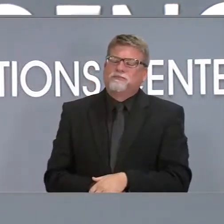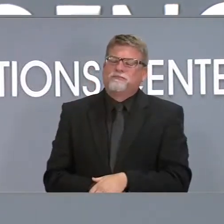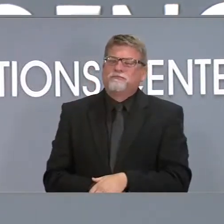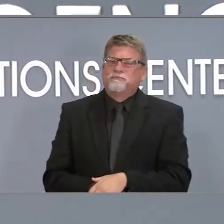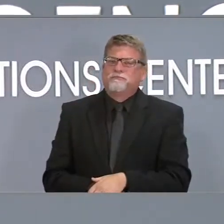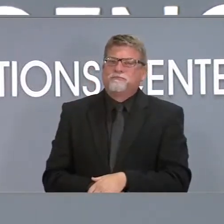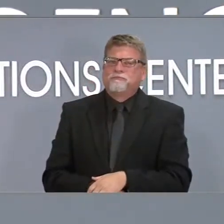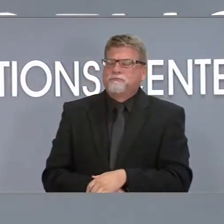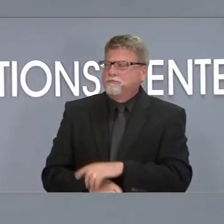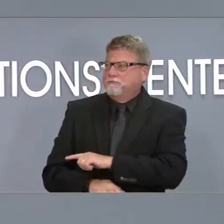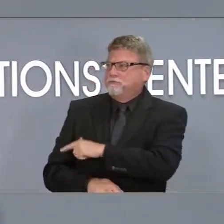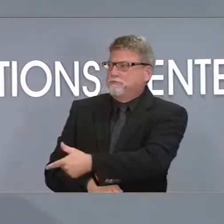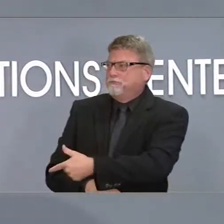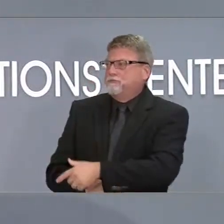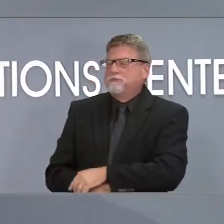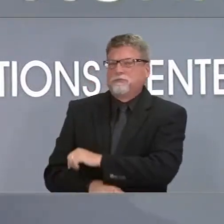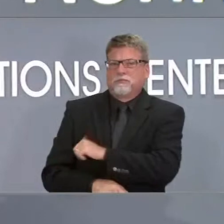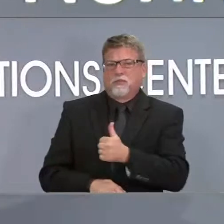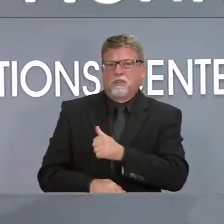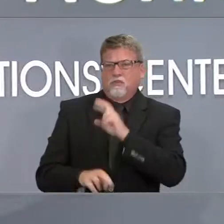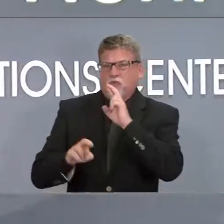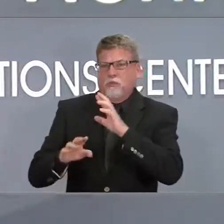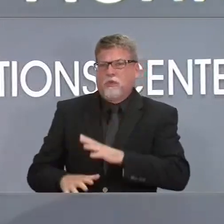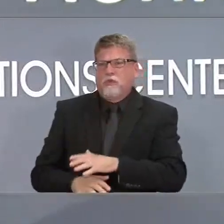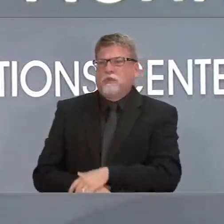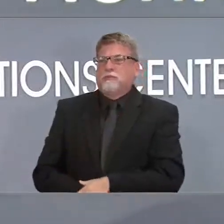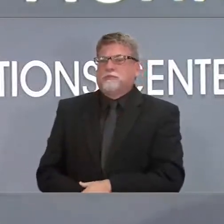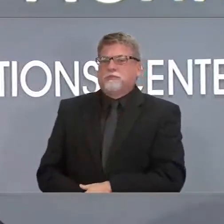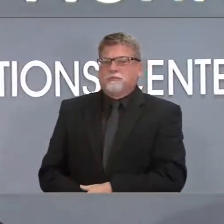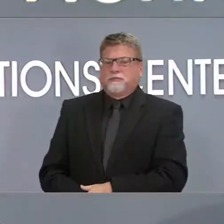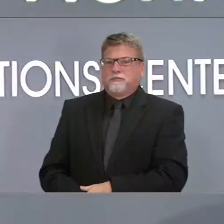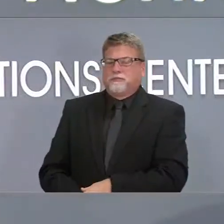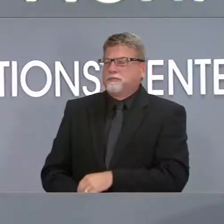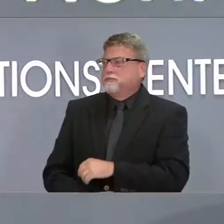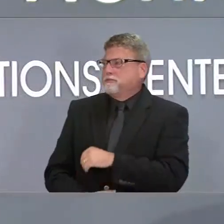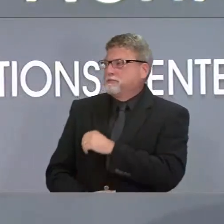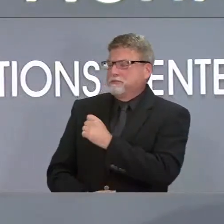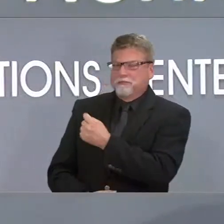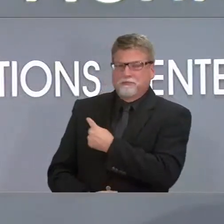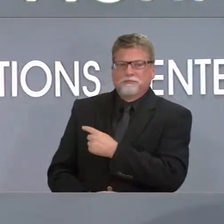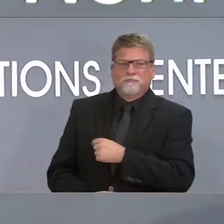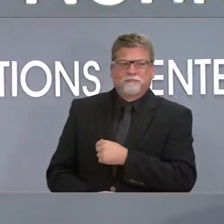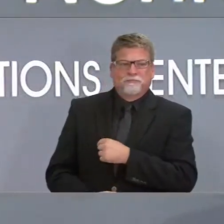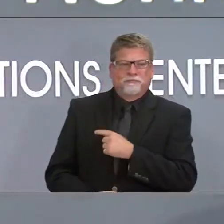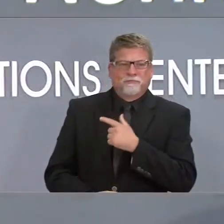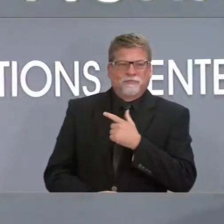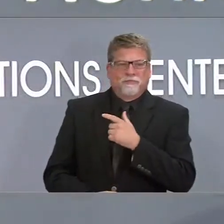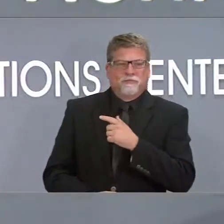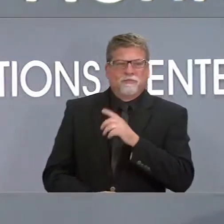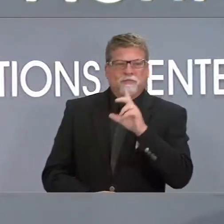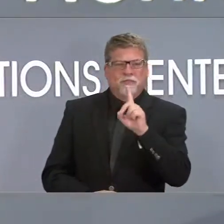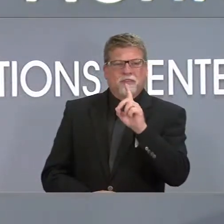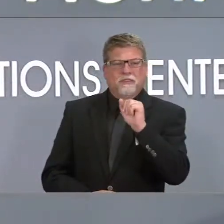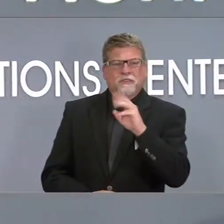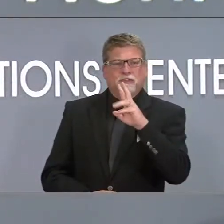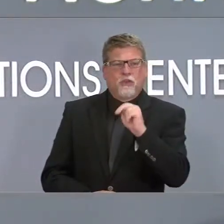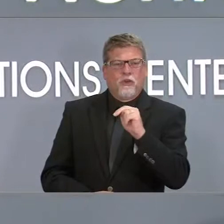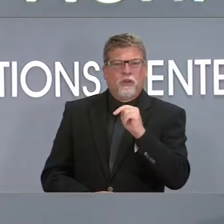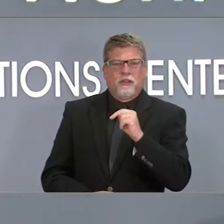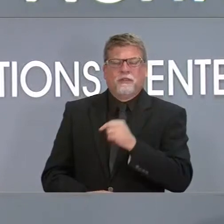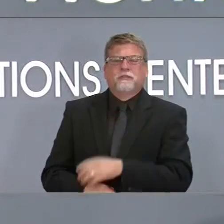I'll have fewer than Brian, but similar topics. Hey, Dawn. Hi. And all right, let's start